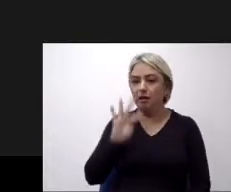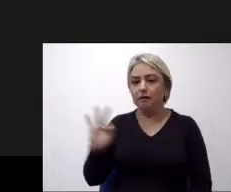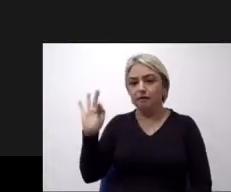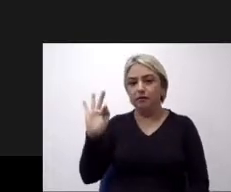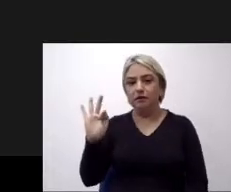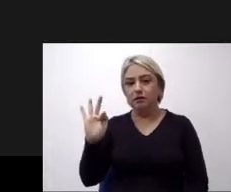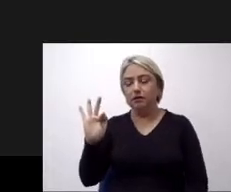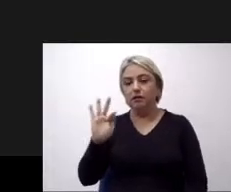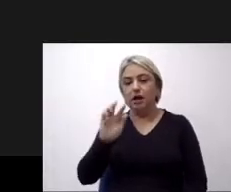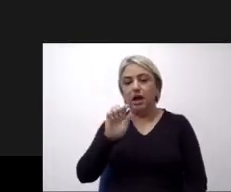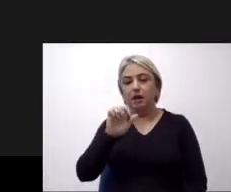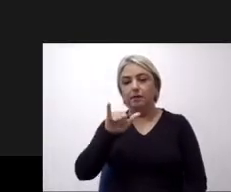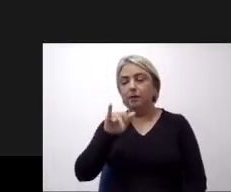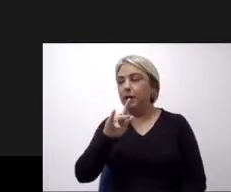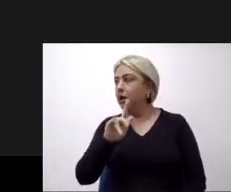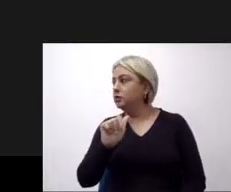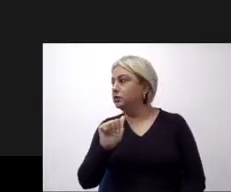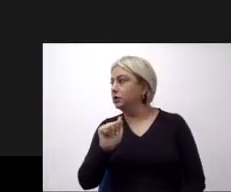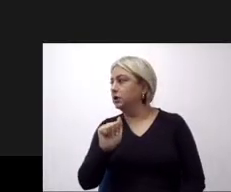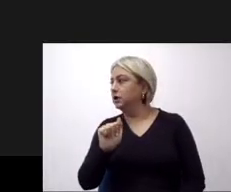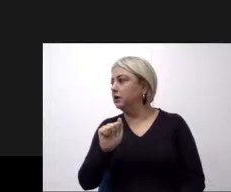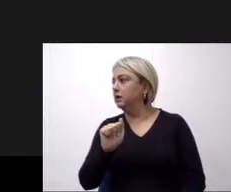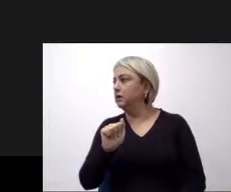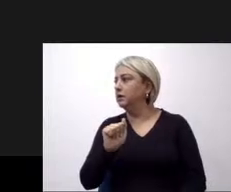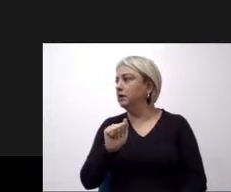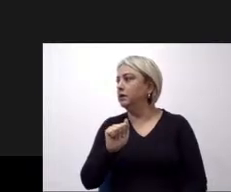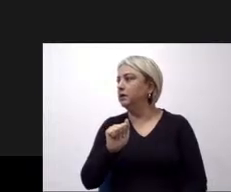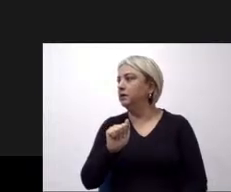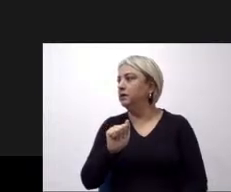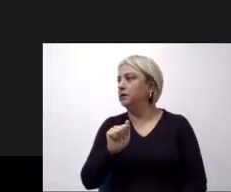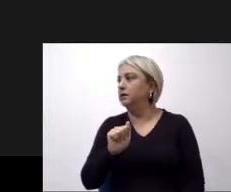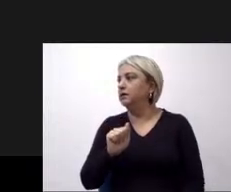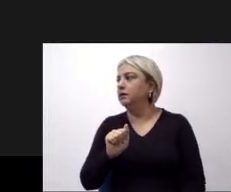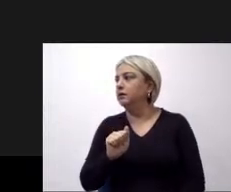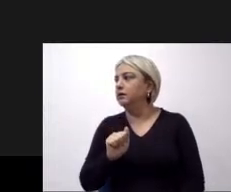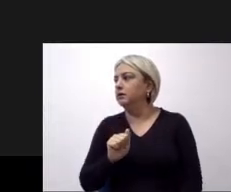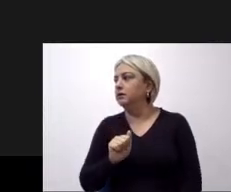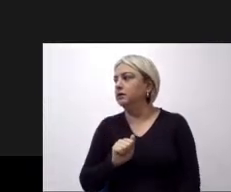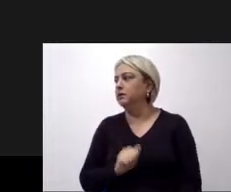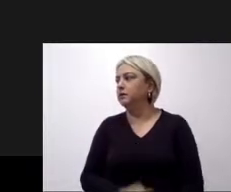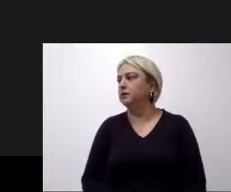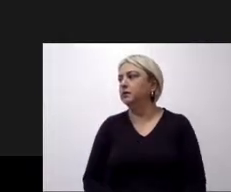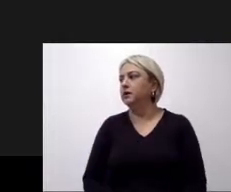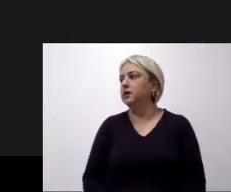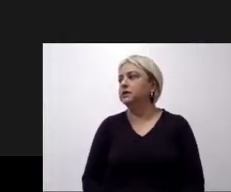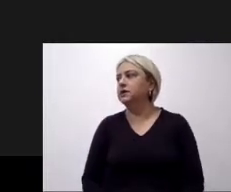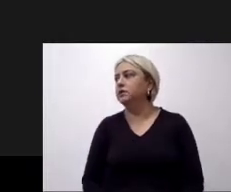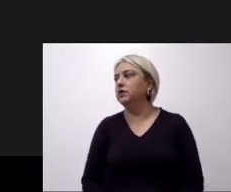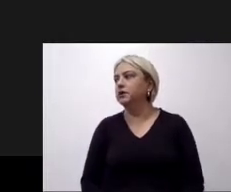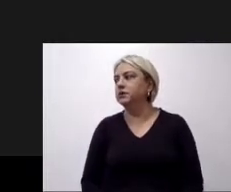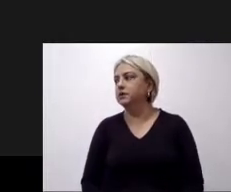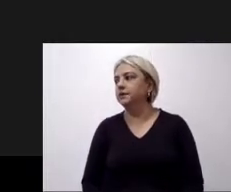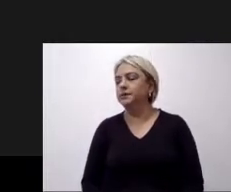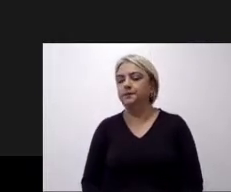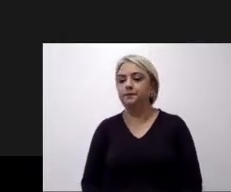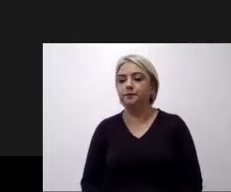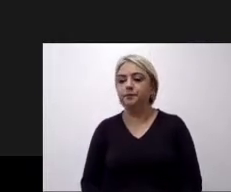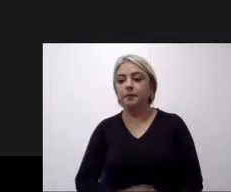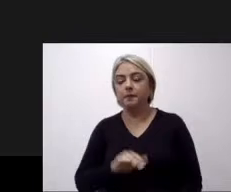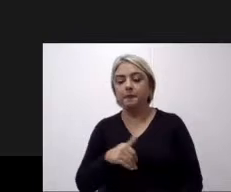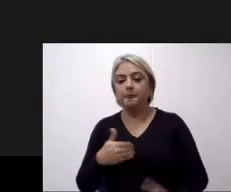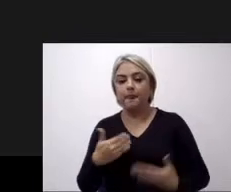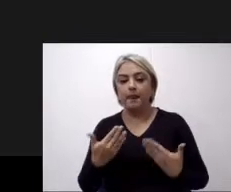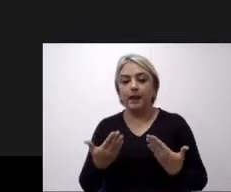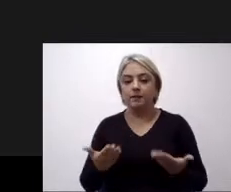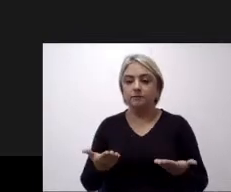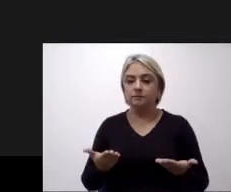Third quick example, Bibia Pavard conducted a research related to the recognition of the abortion right. In my chapter,